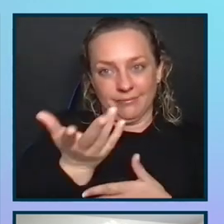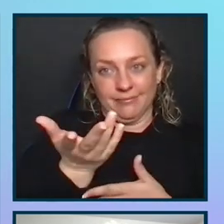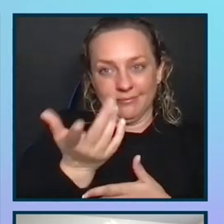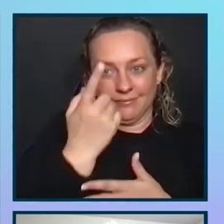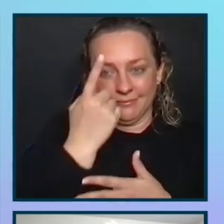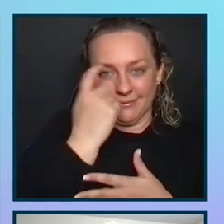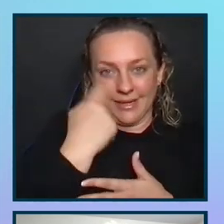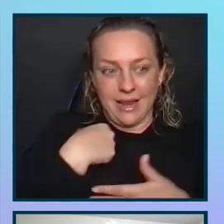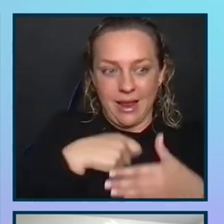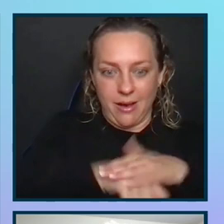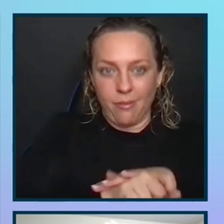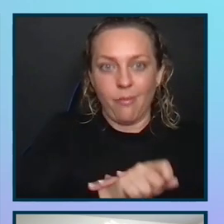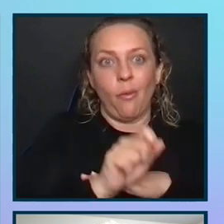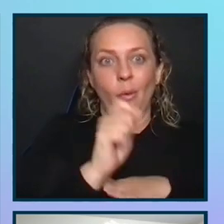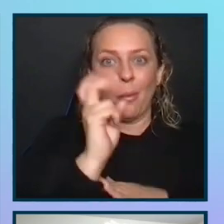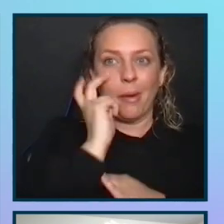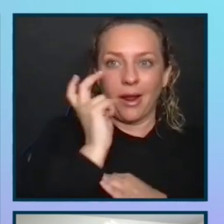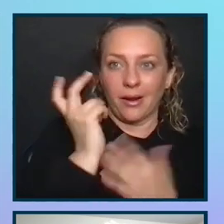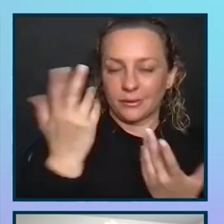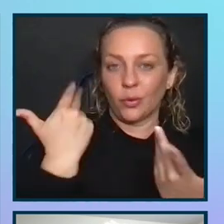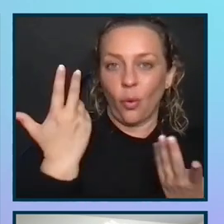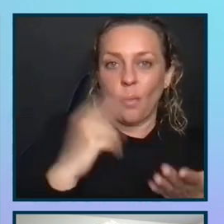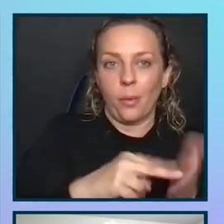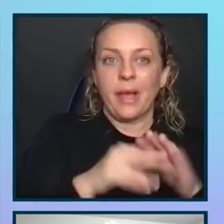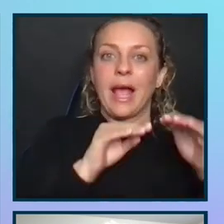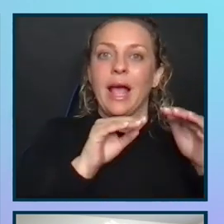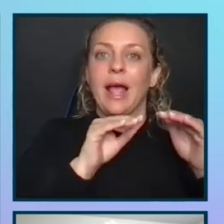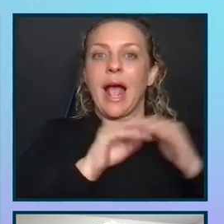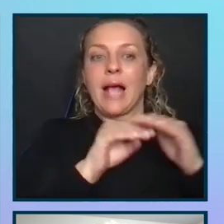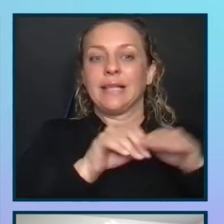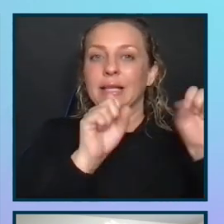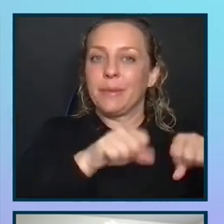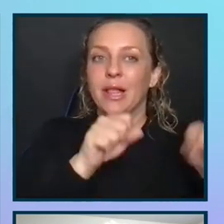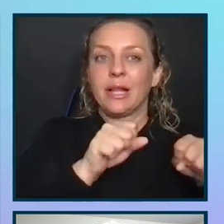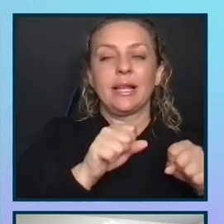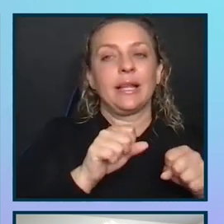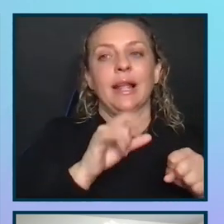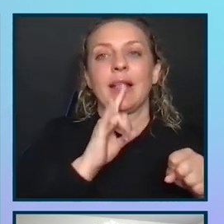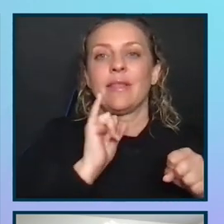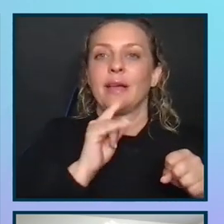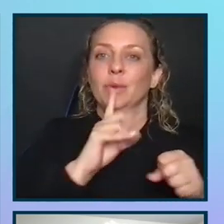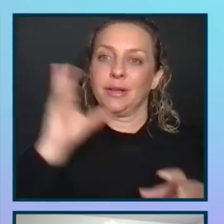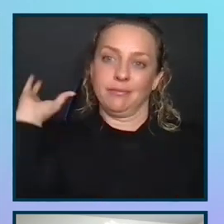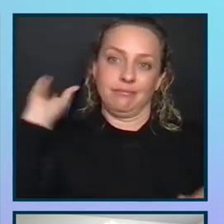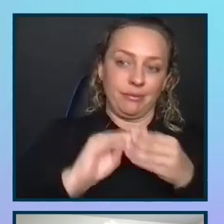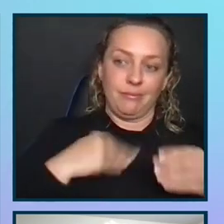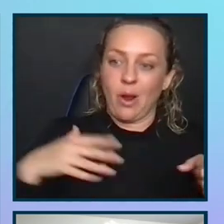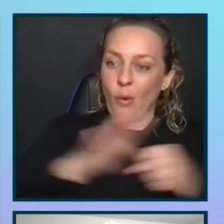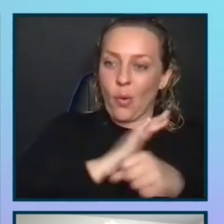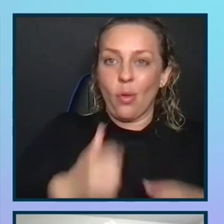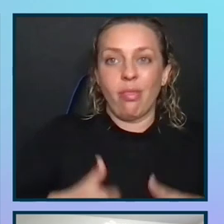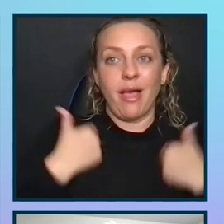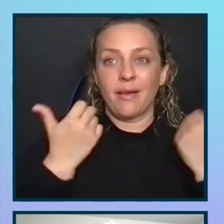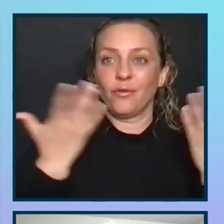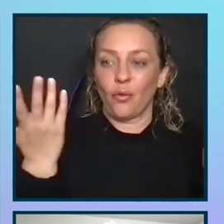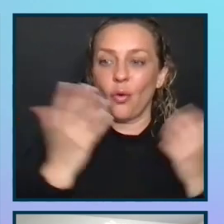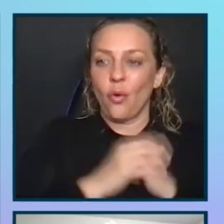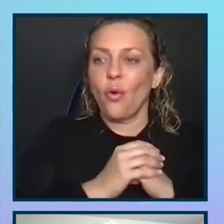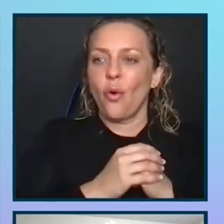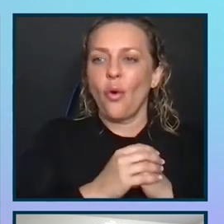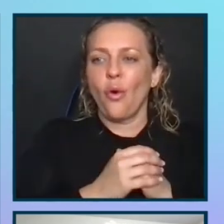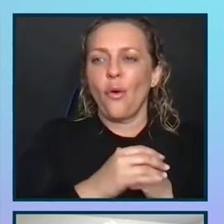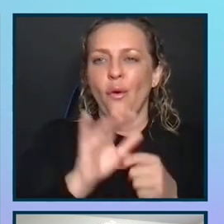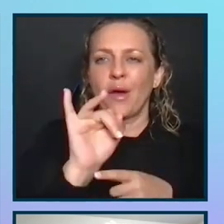I was born blind. And so for me, accessibility has long been a way of life. And so, you know,